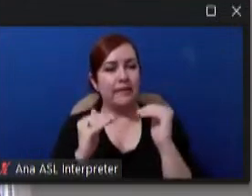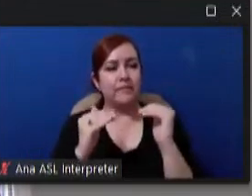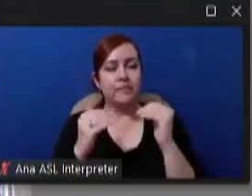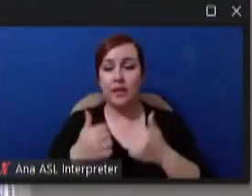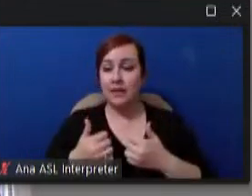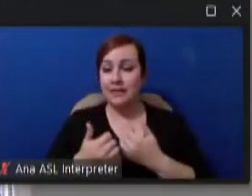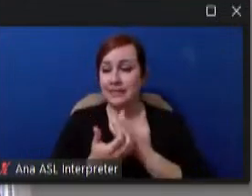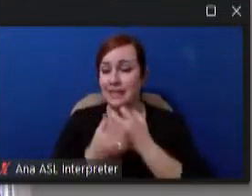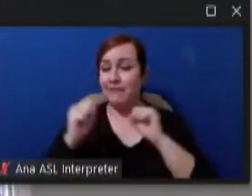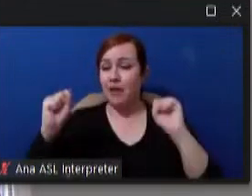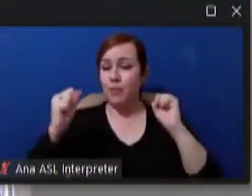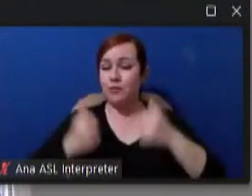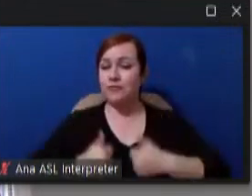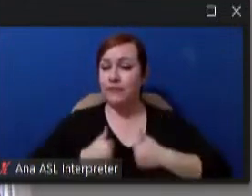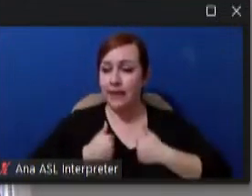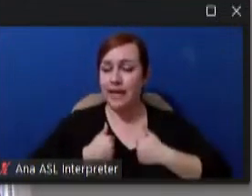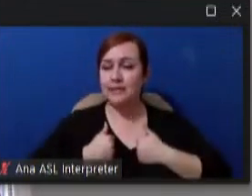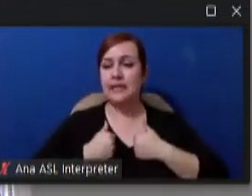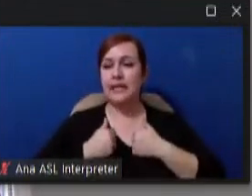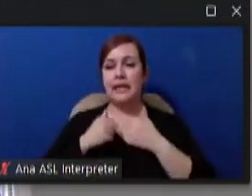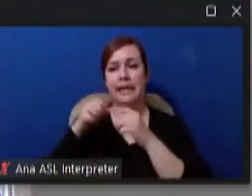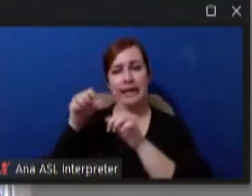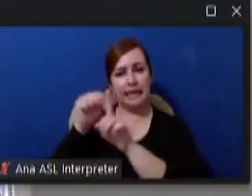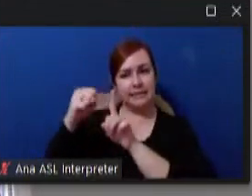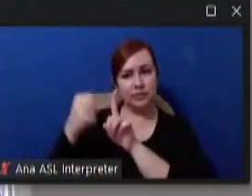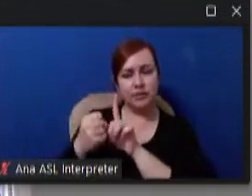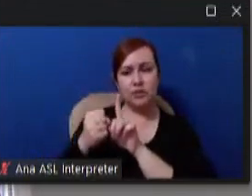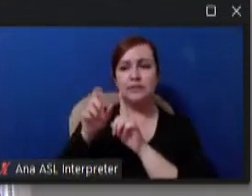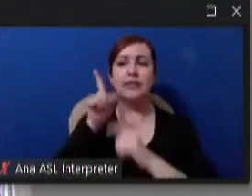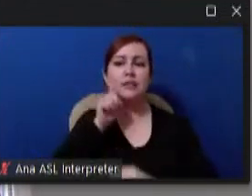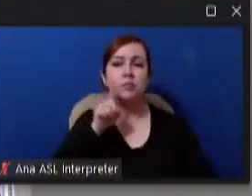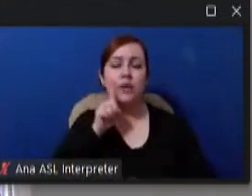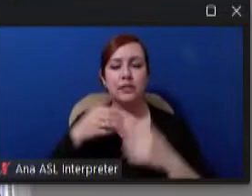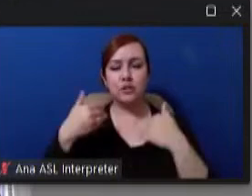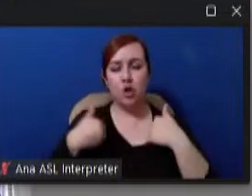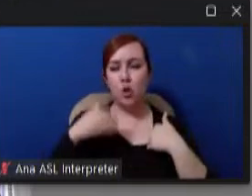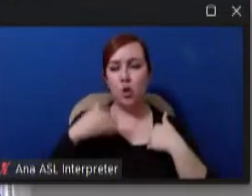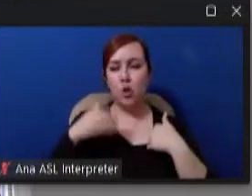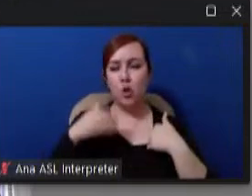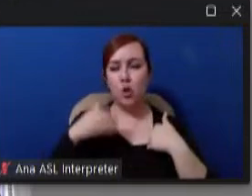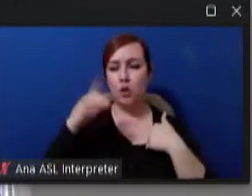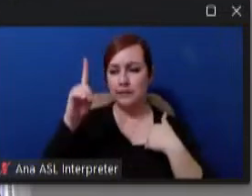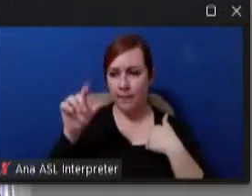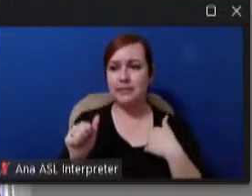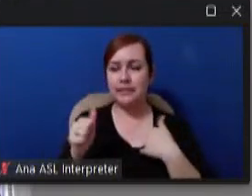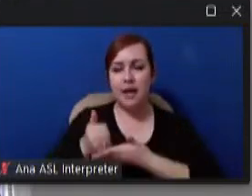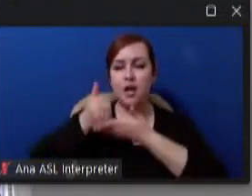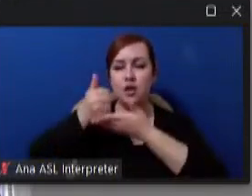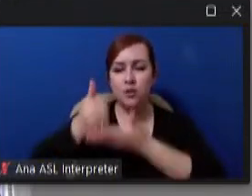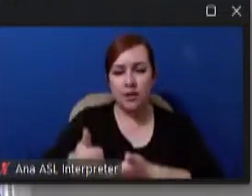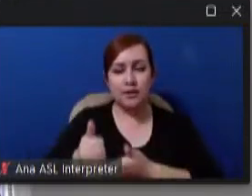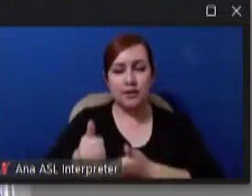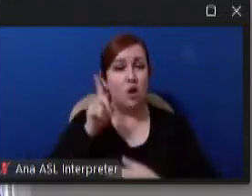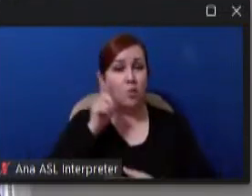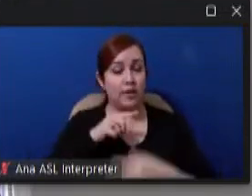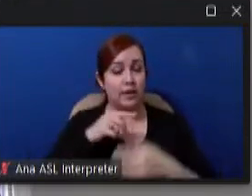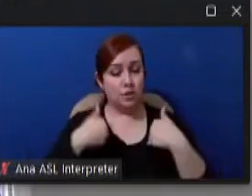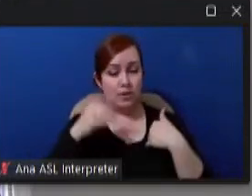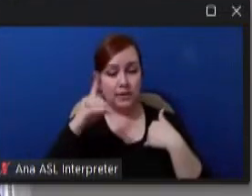about certain cases. We save lives, and we can talk about women in